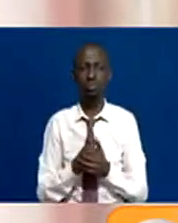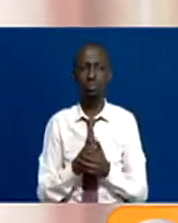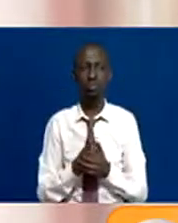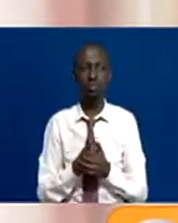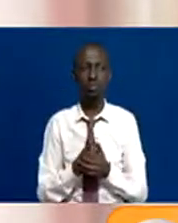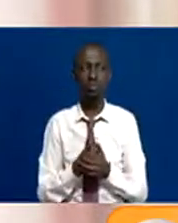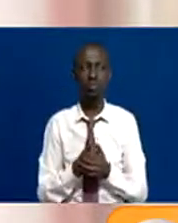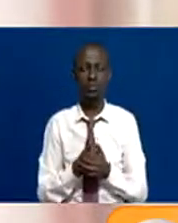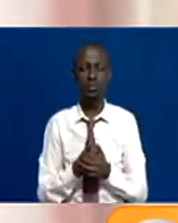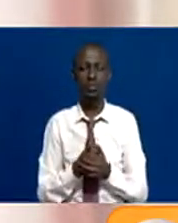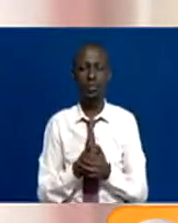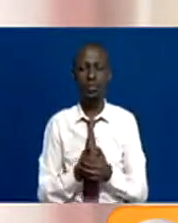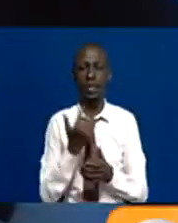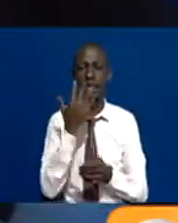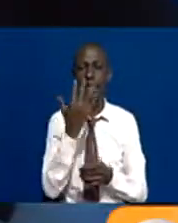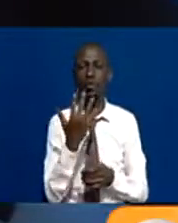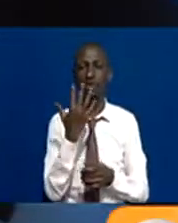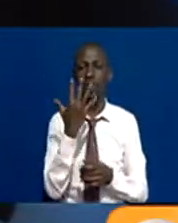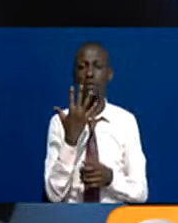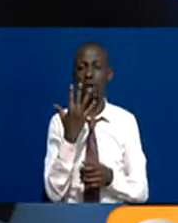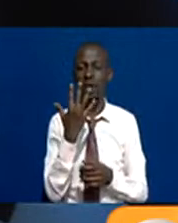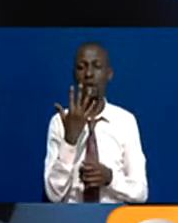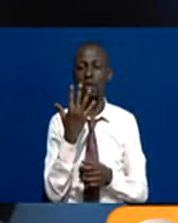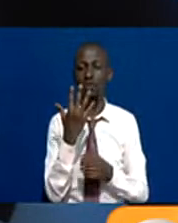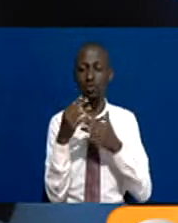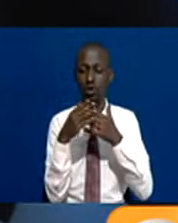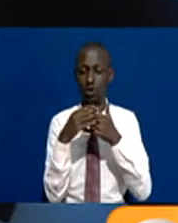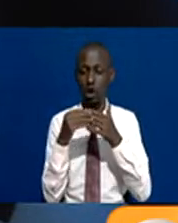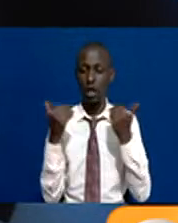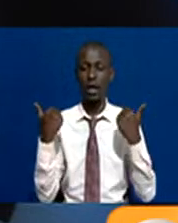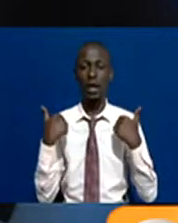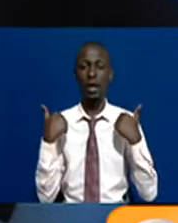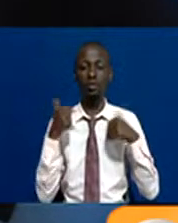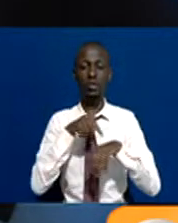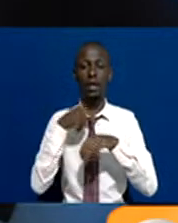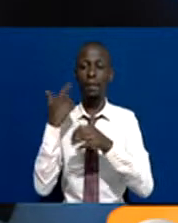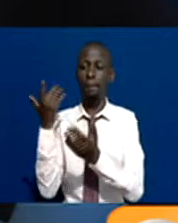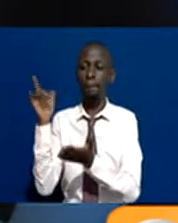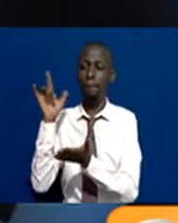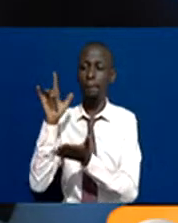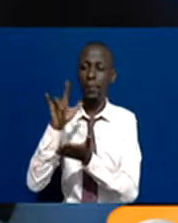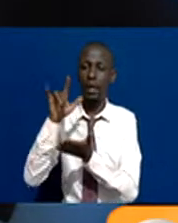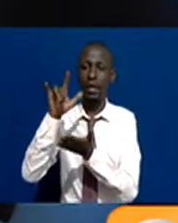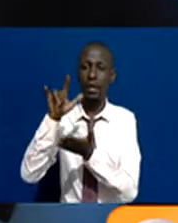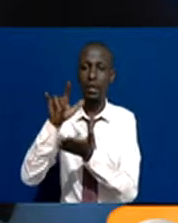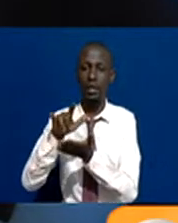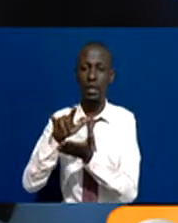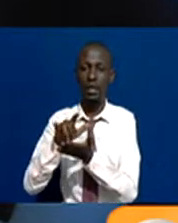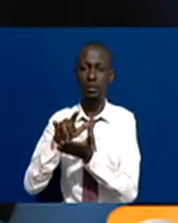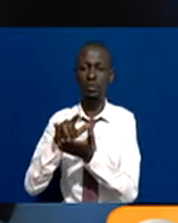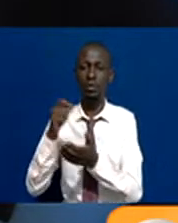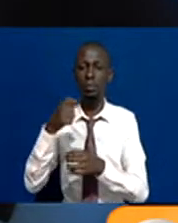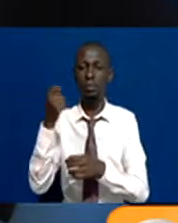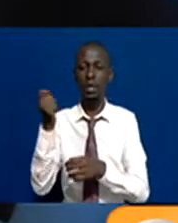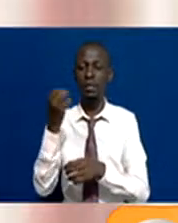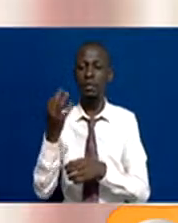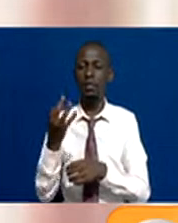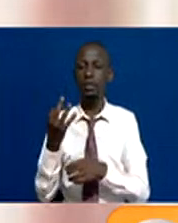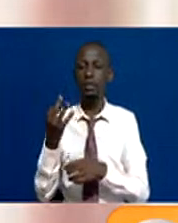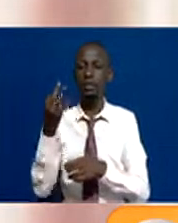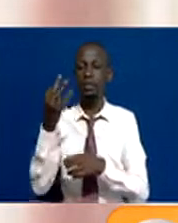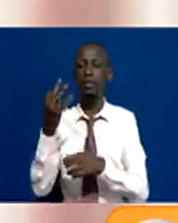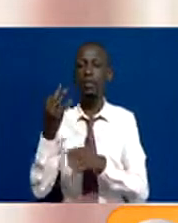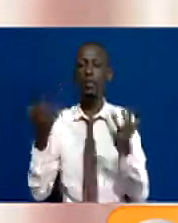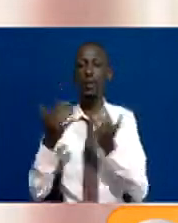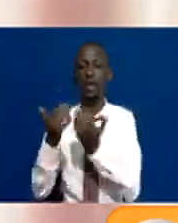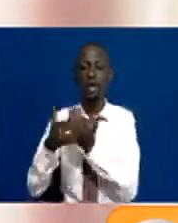$45 between me and poverty when I reached. So I stayed at a shelter, homeless people shelter, for 3 months. And then, so I started